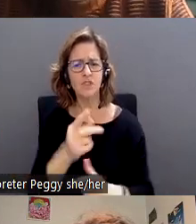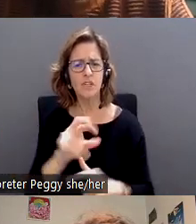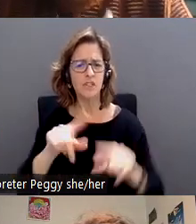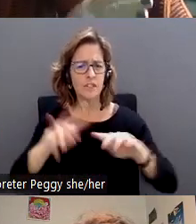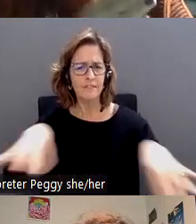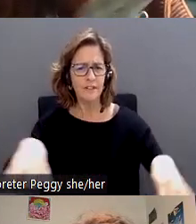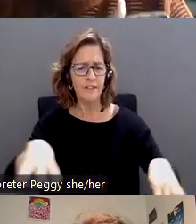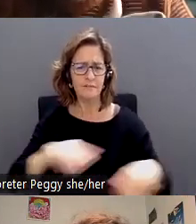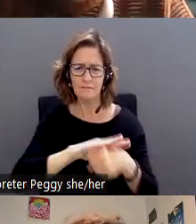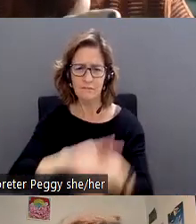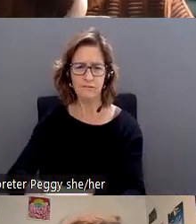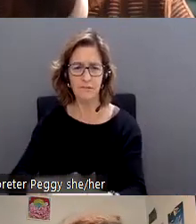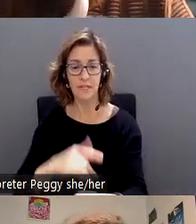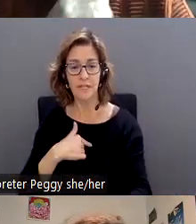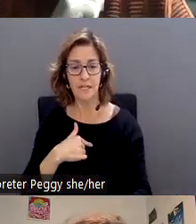felt for